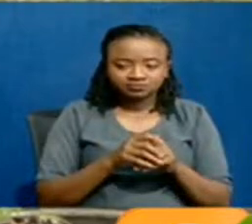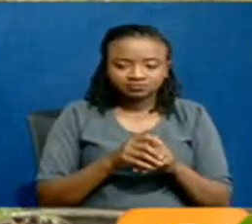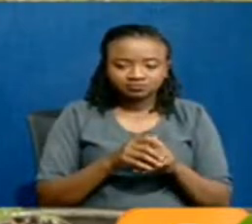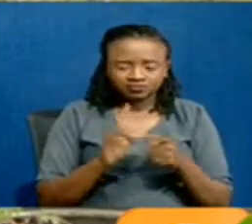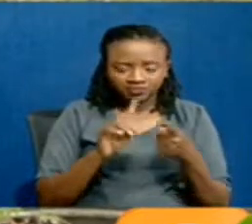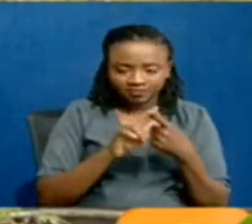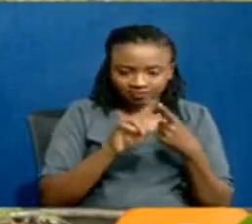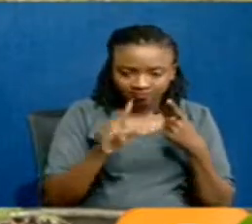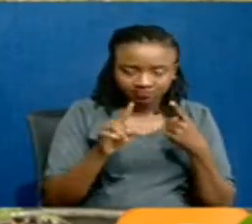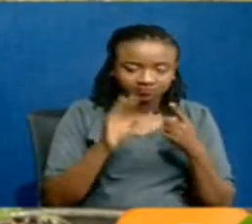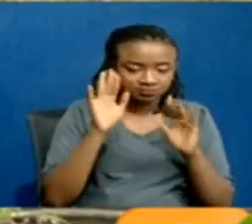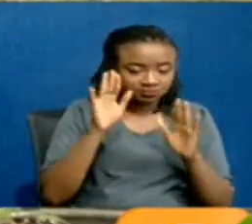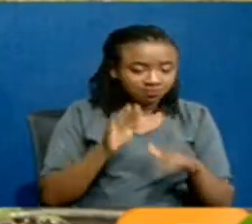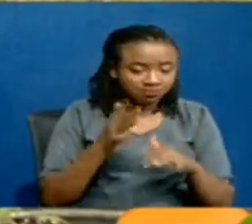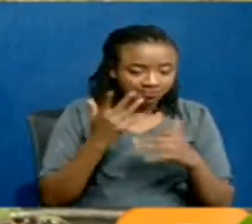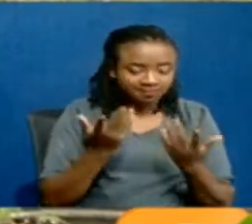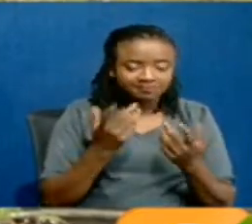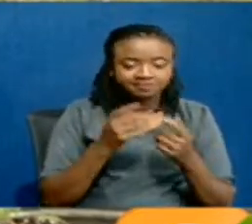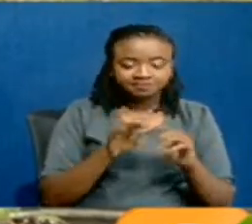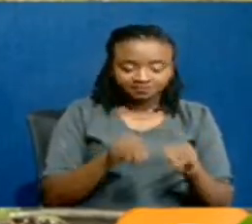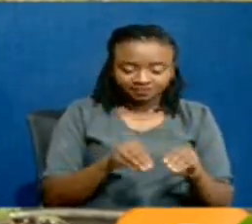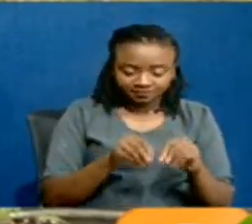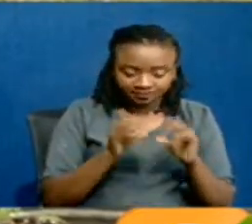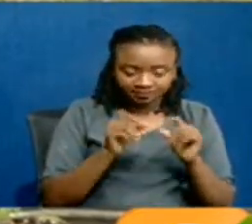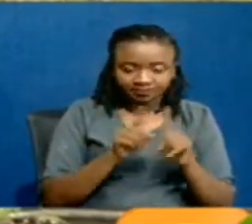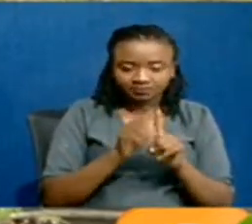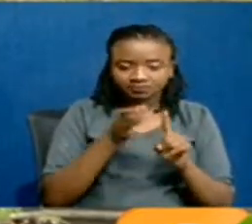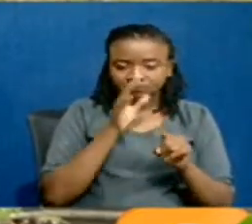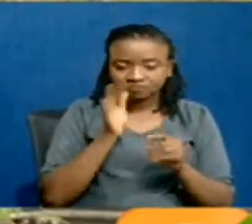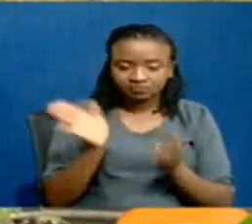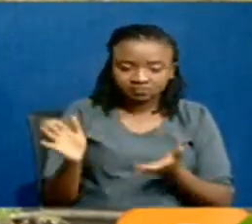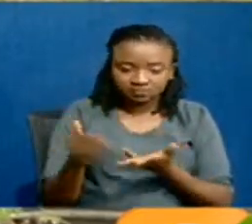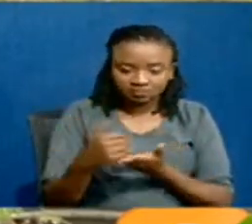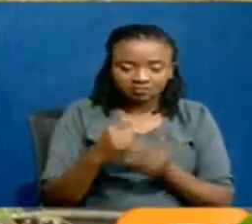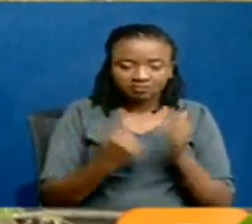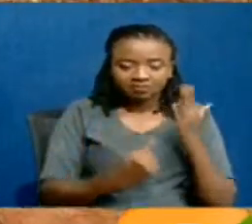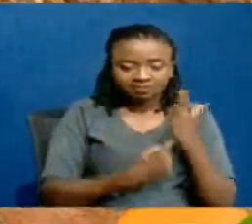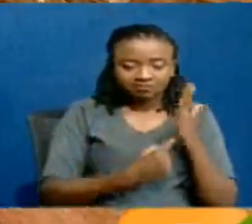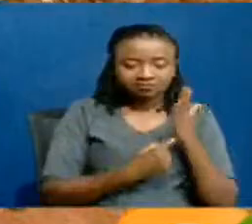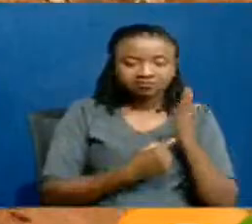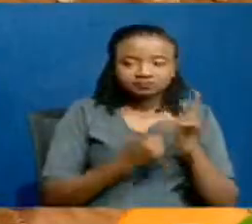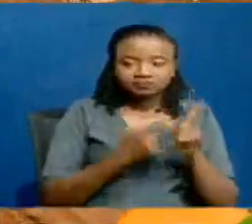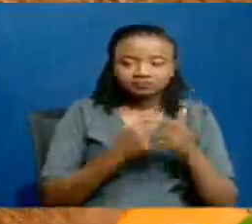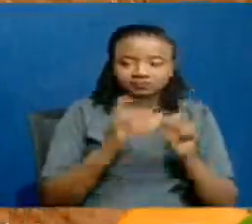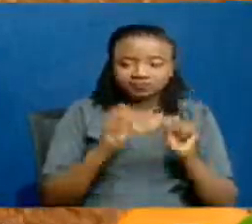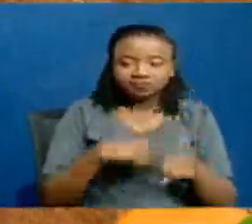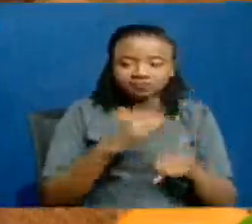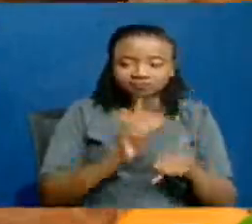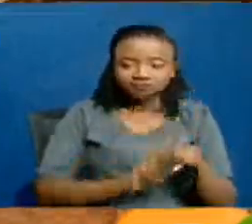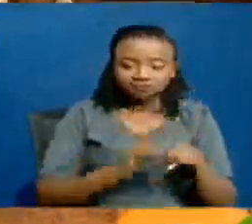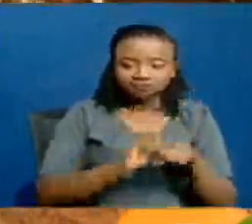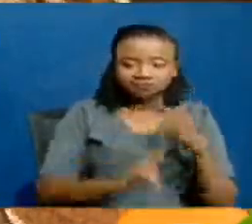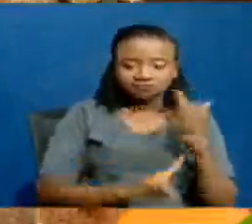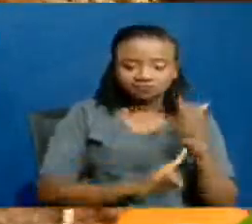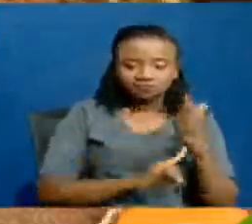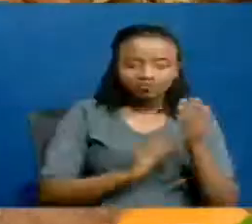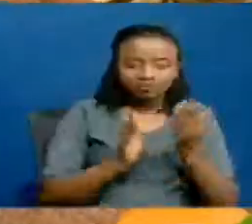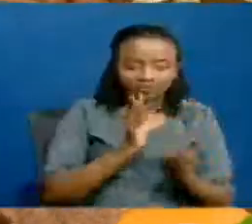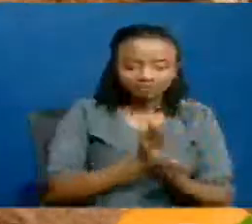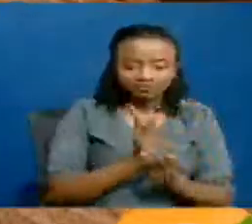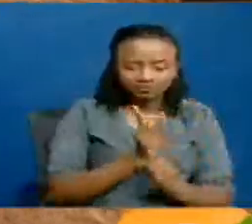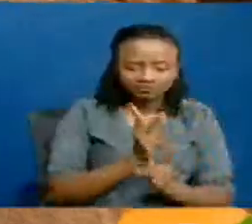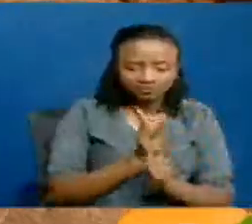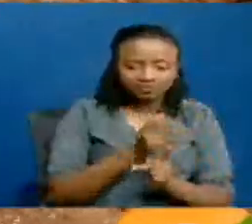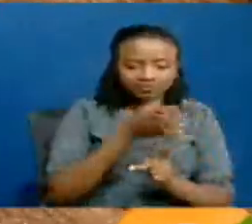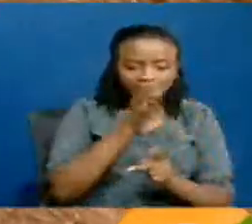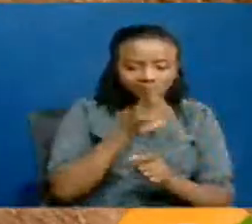is to soil and water harvest technology, where you can use now the technologies to conserve the water and